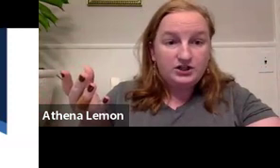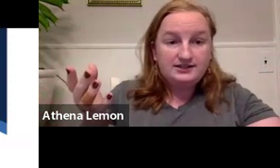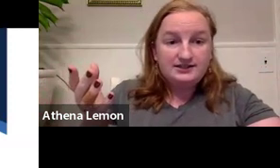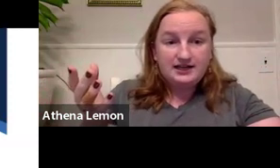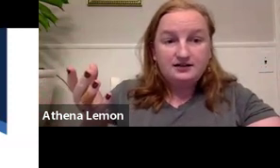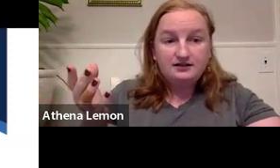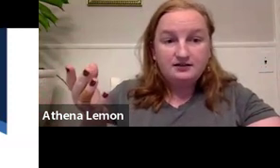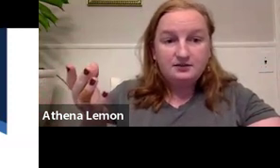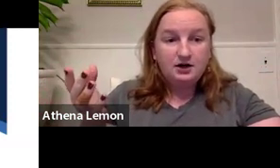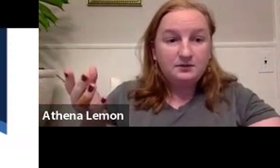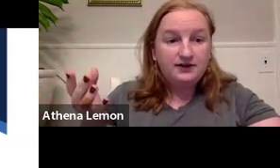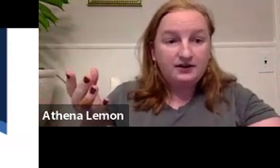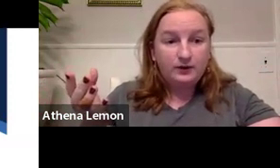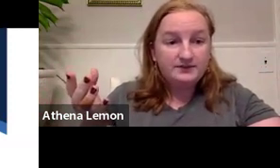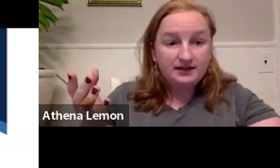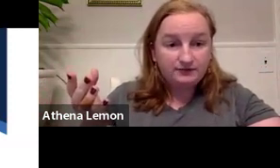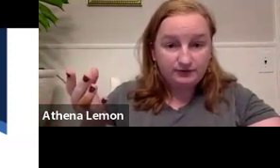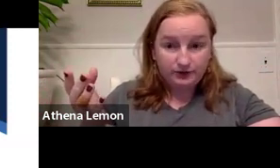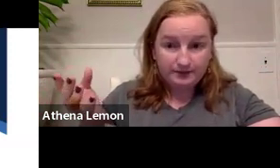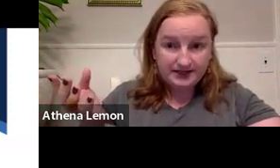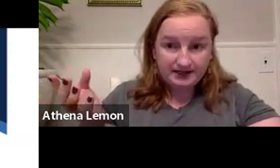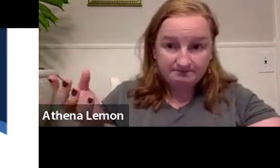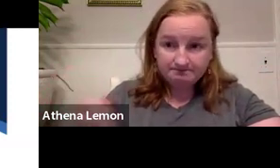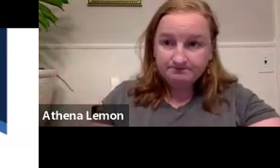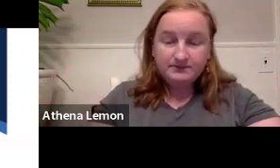on the Washington State Department of Health website,